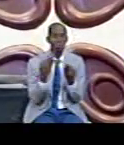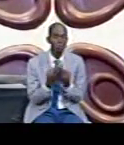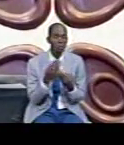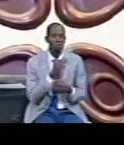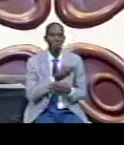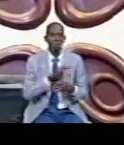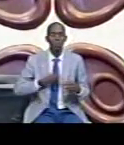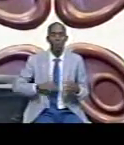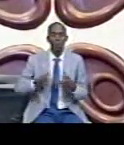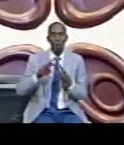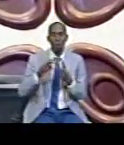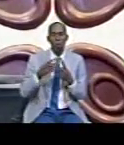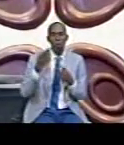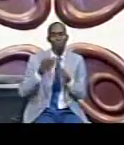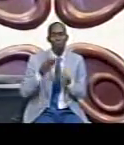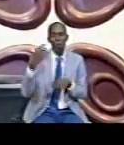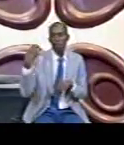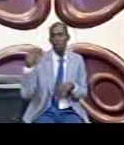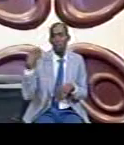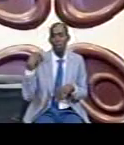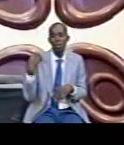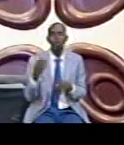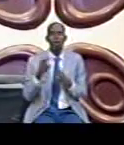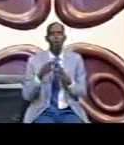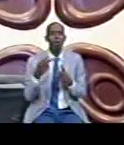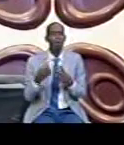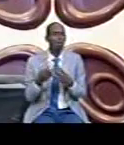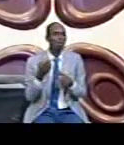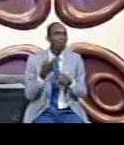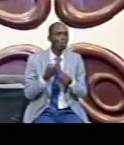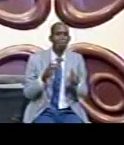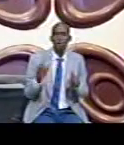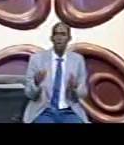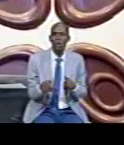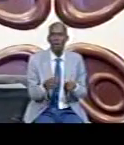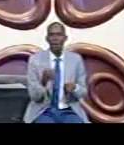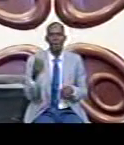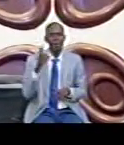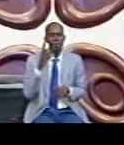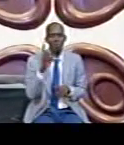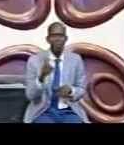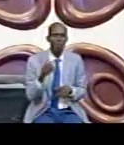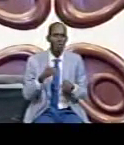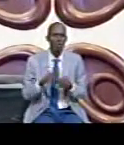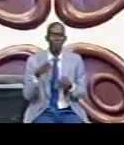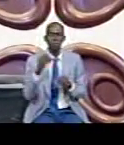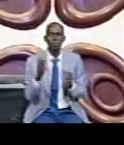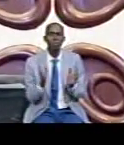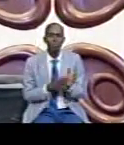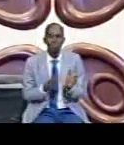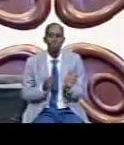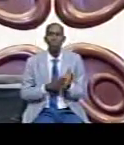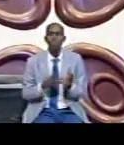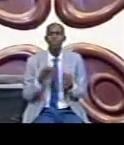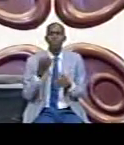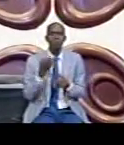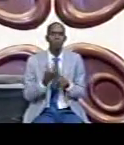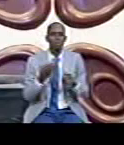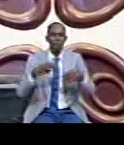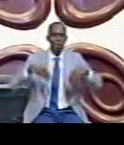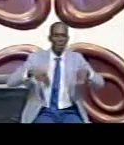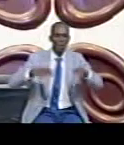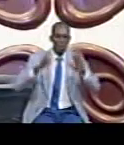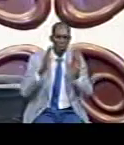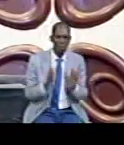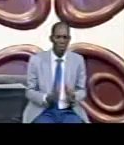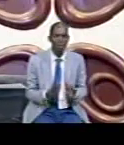the office, or from a colleague in the campus, or from a market woman like you, threatening you